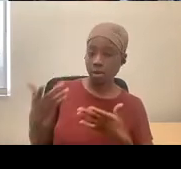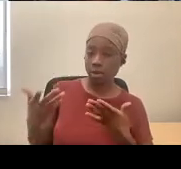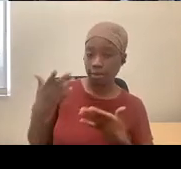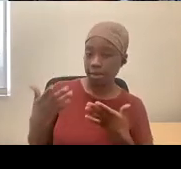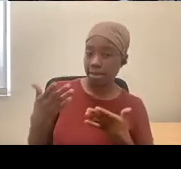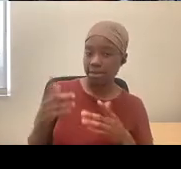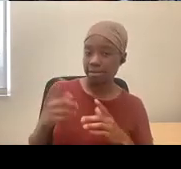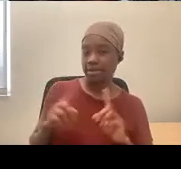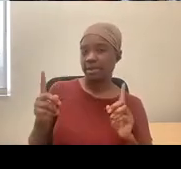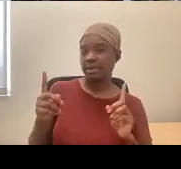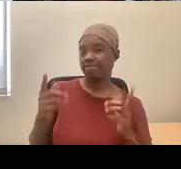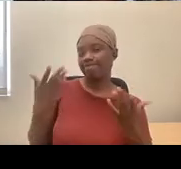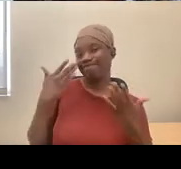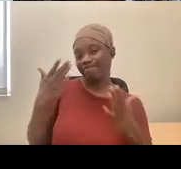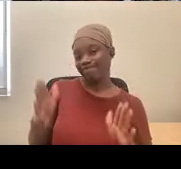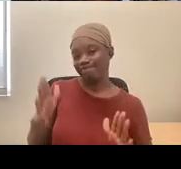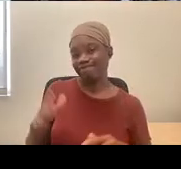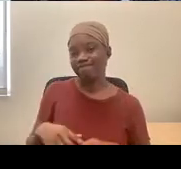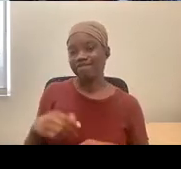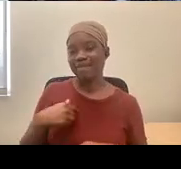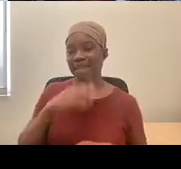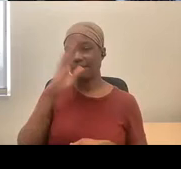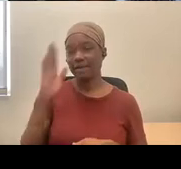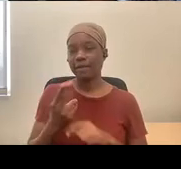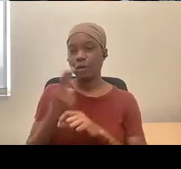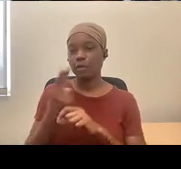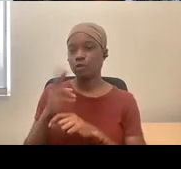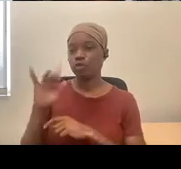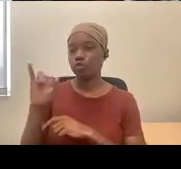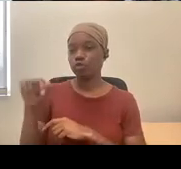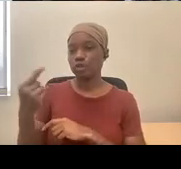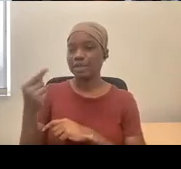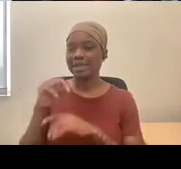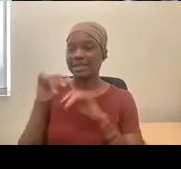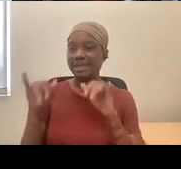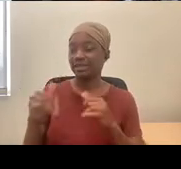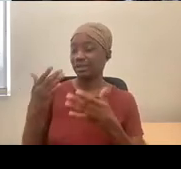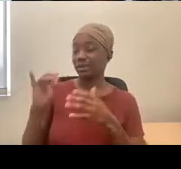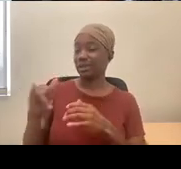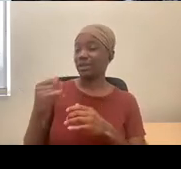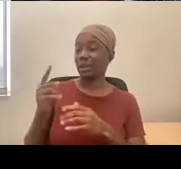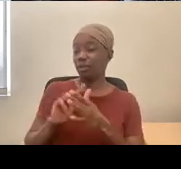I don't know. I haven't ever used one, but maybe that's how it gets around it.